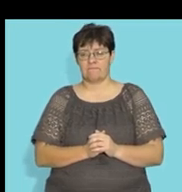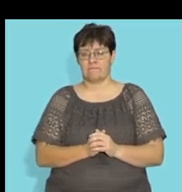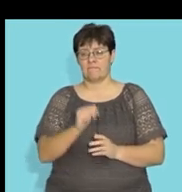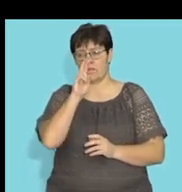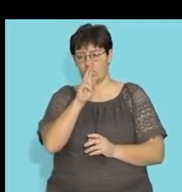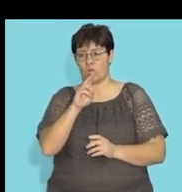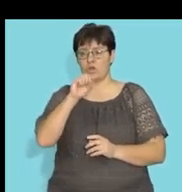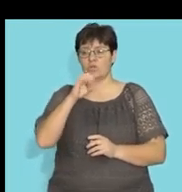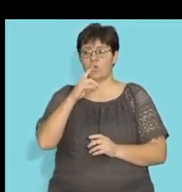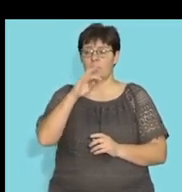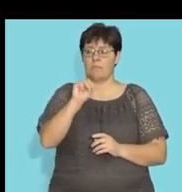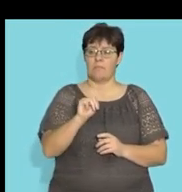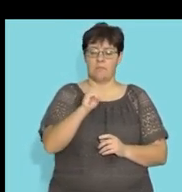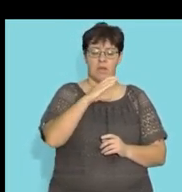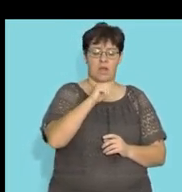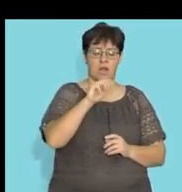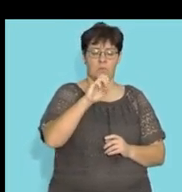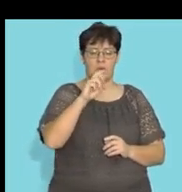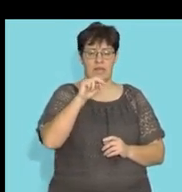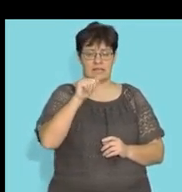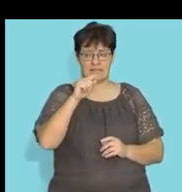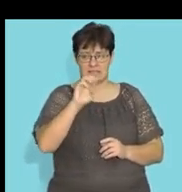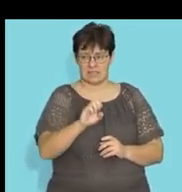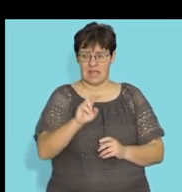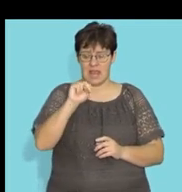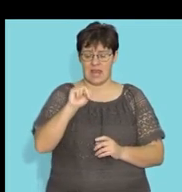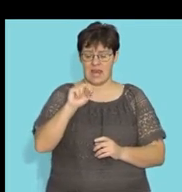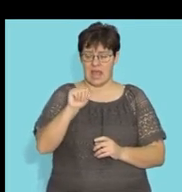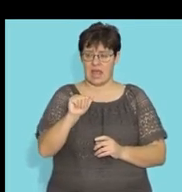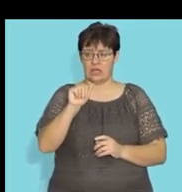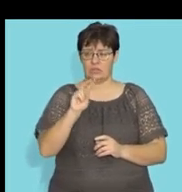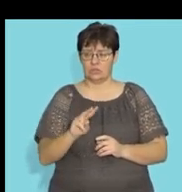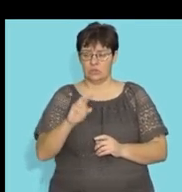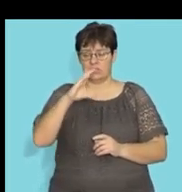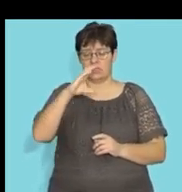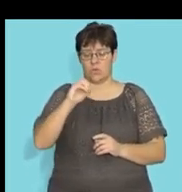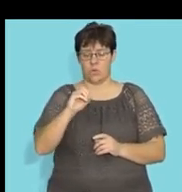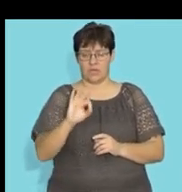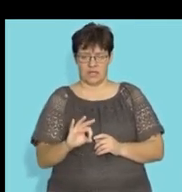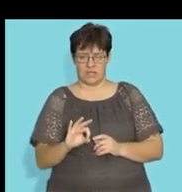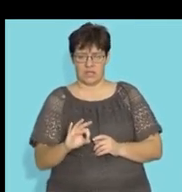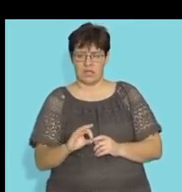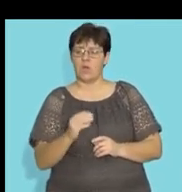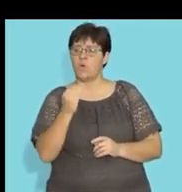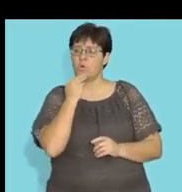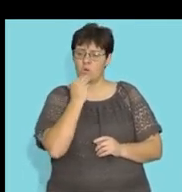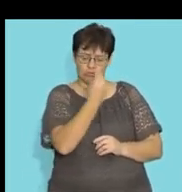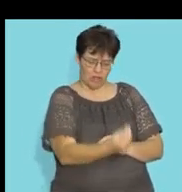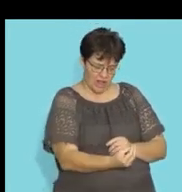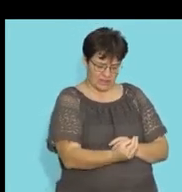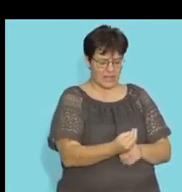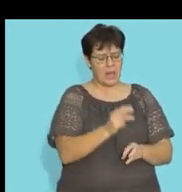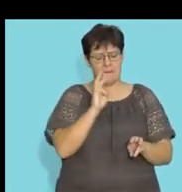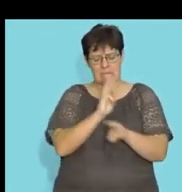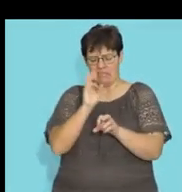When we look at sodium carbonate, firstly, I always say if that is the child, who's the mom and the dad